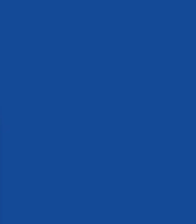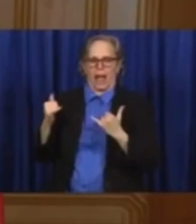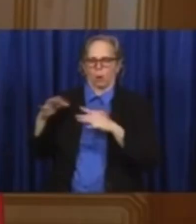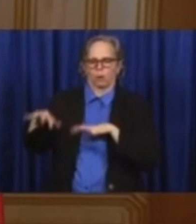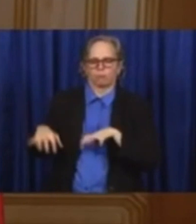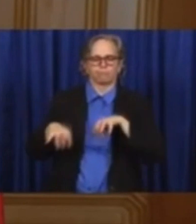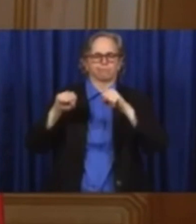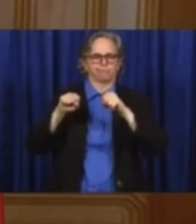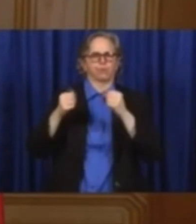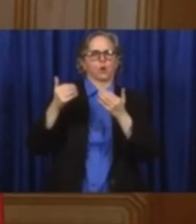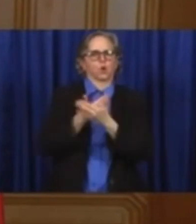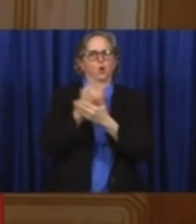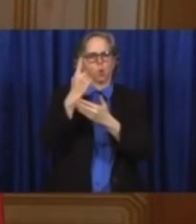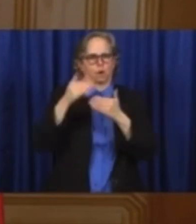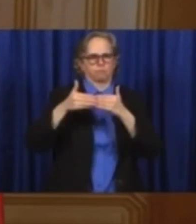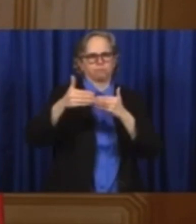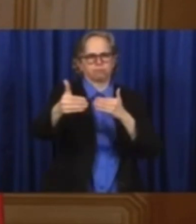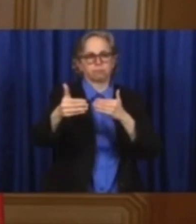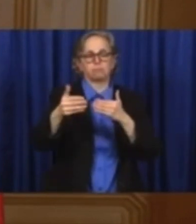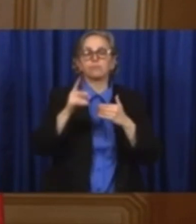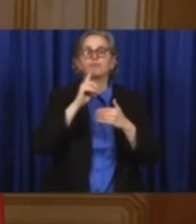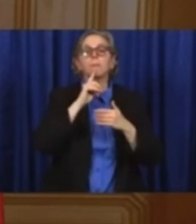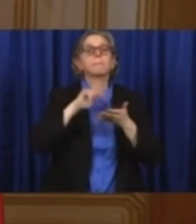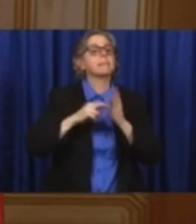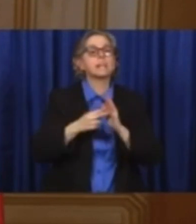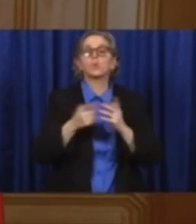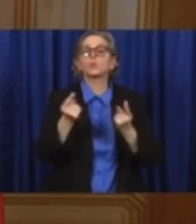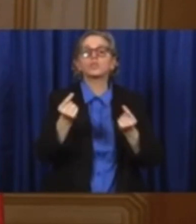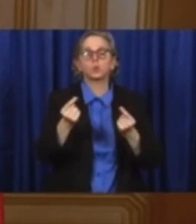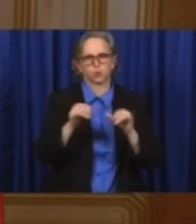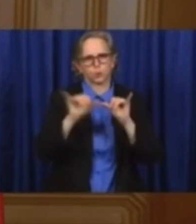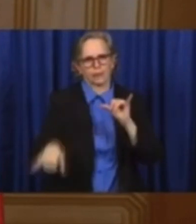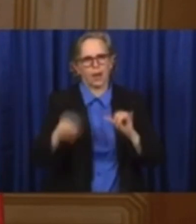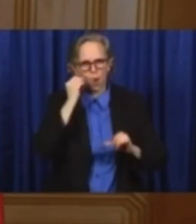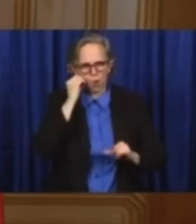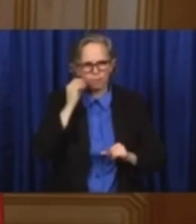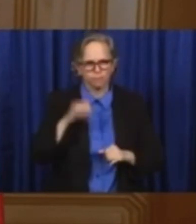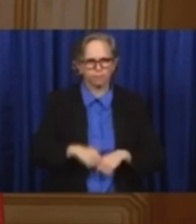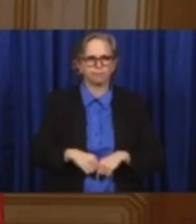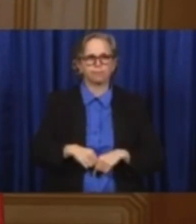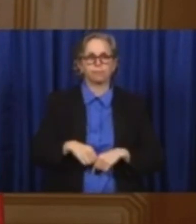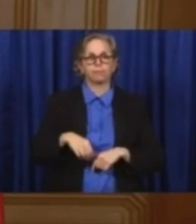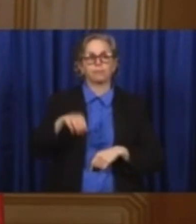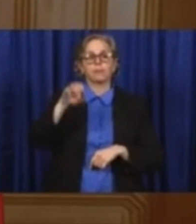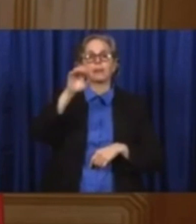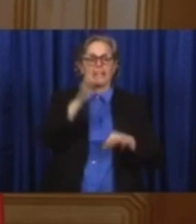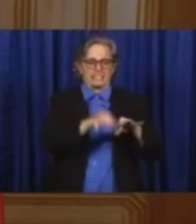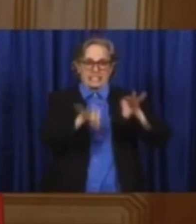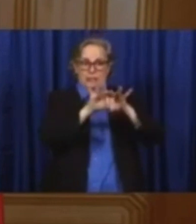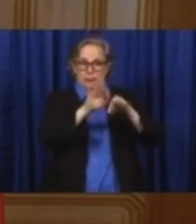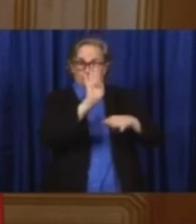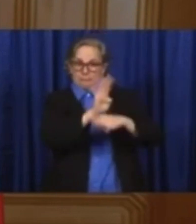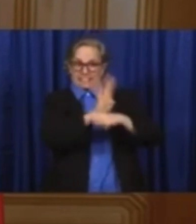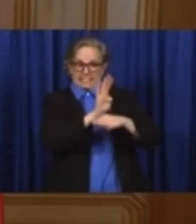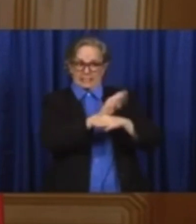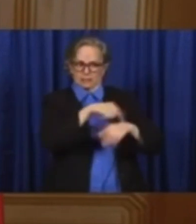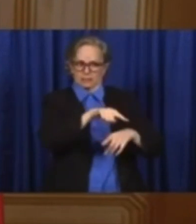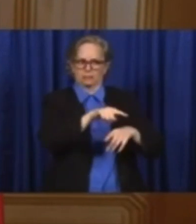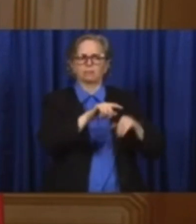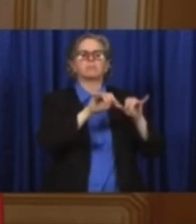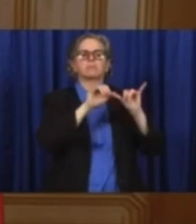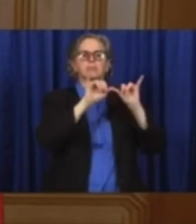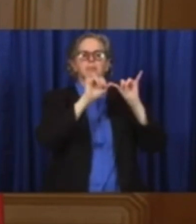This is a stay-at-home order, a central business order, and it will extend until May 1st. This coincides